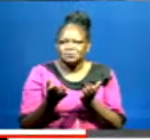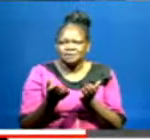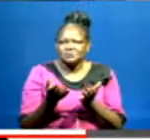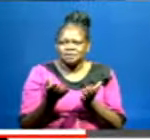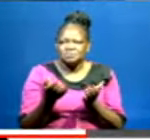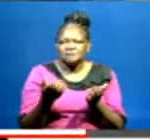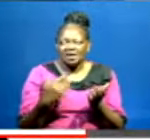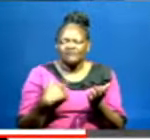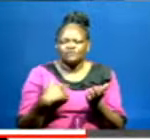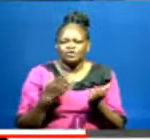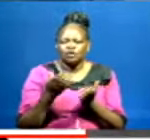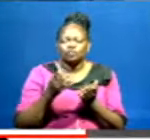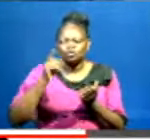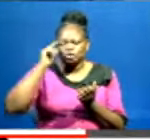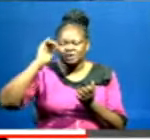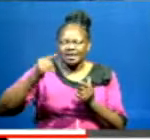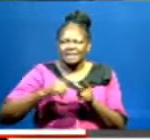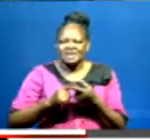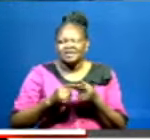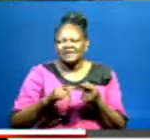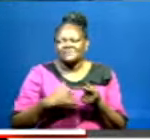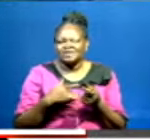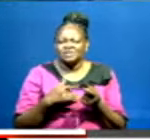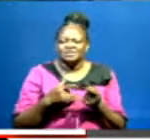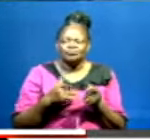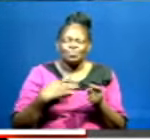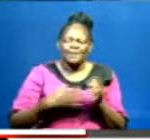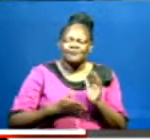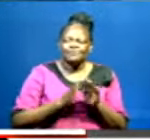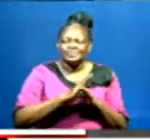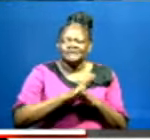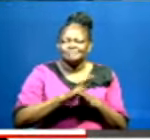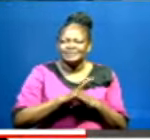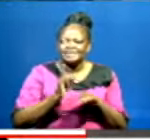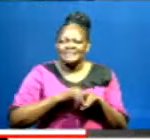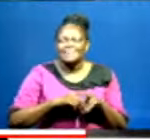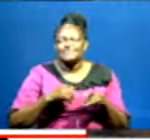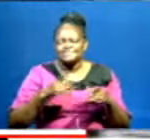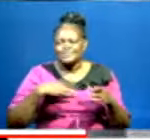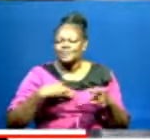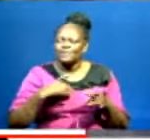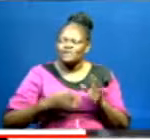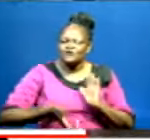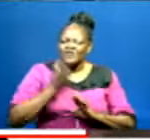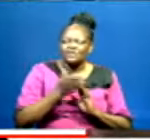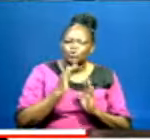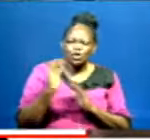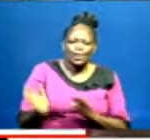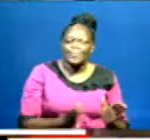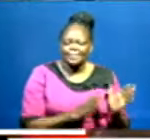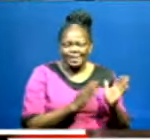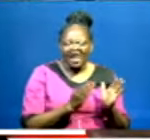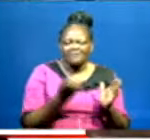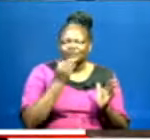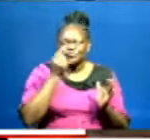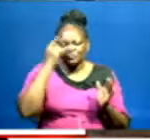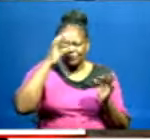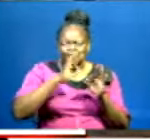town. The mood is helter-skelter as locals rush against time to prepare iftar for their